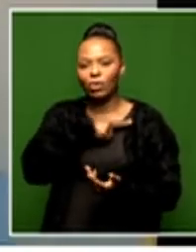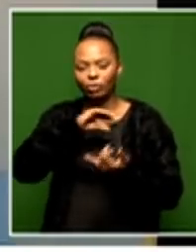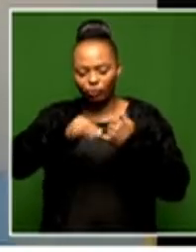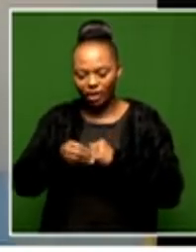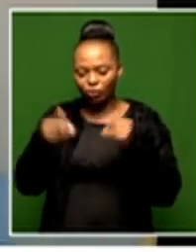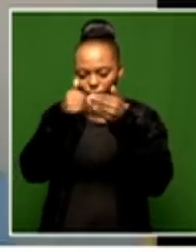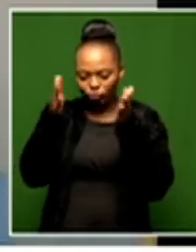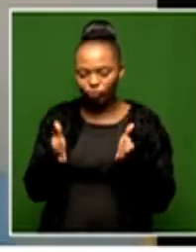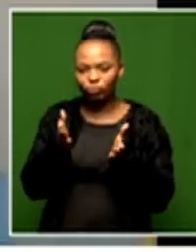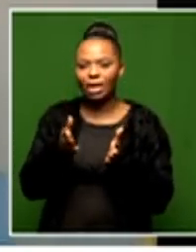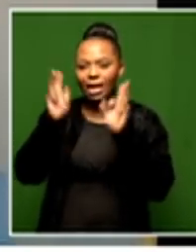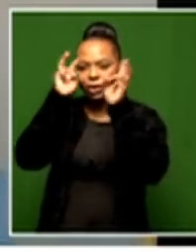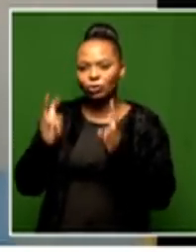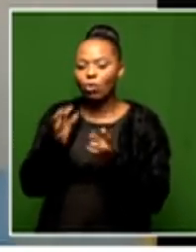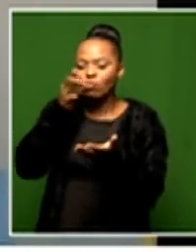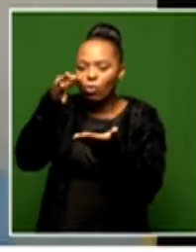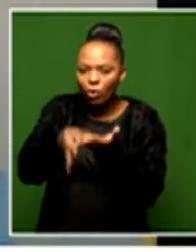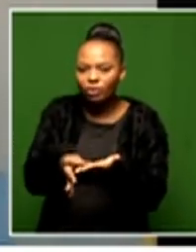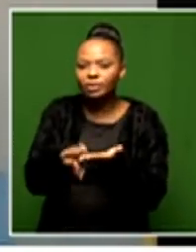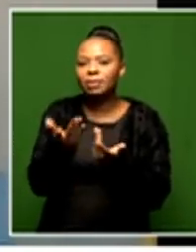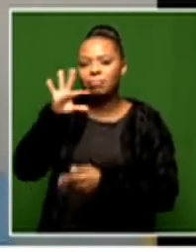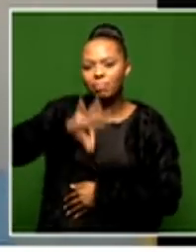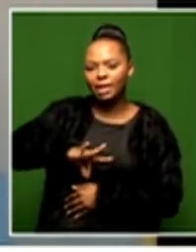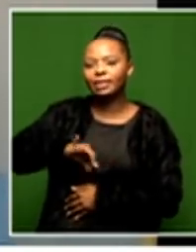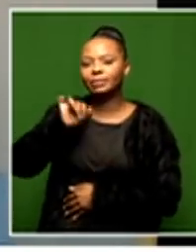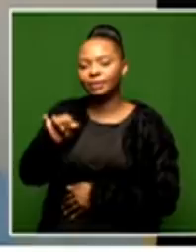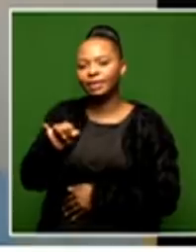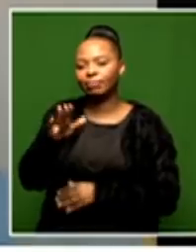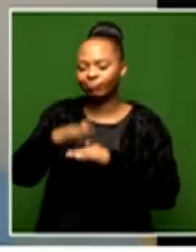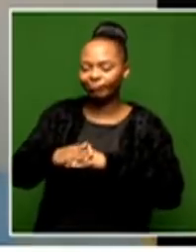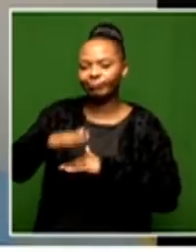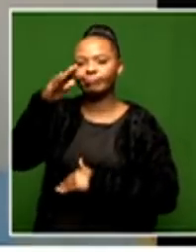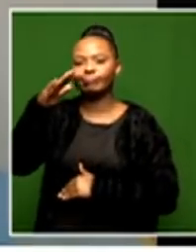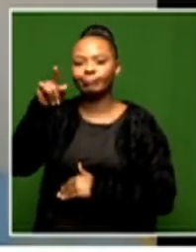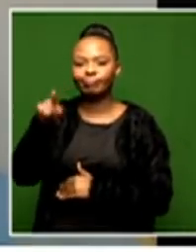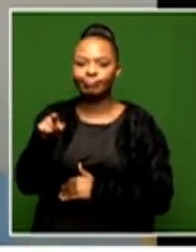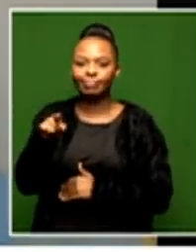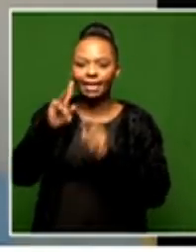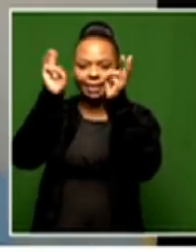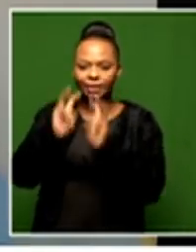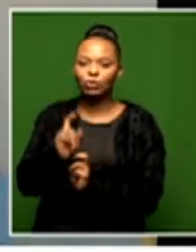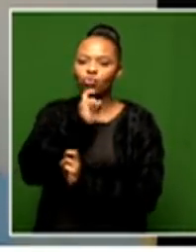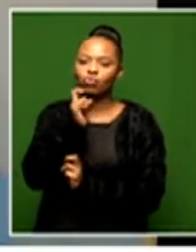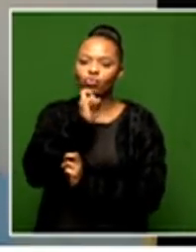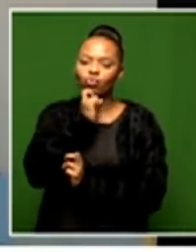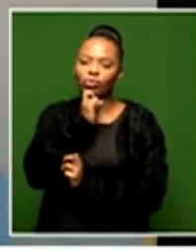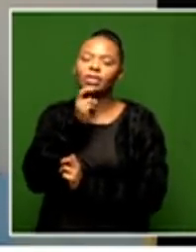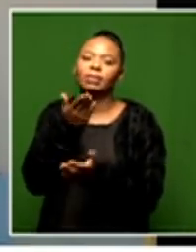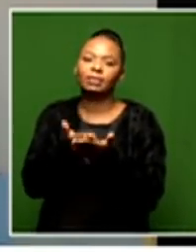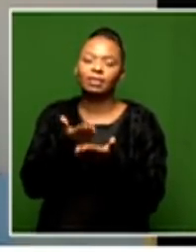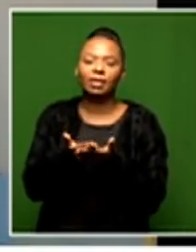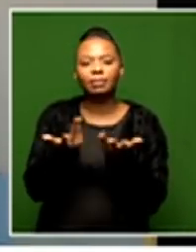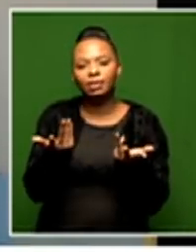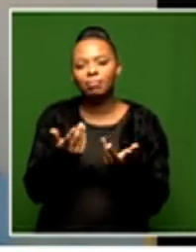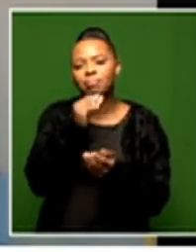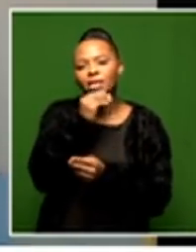The move that Eskom proposes will benefit the higher electricity users, as I said, by